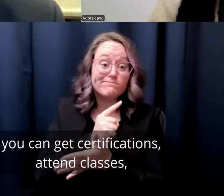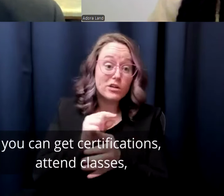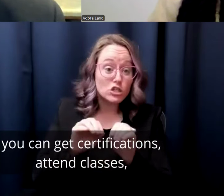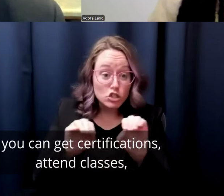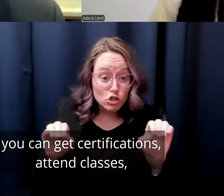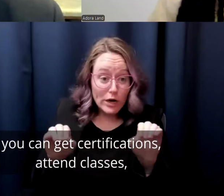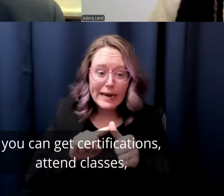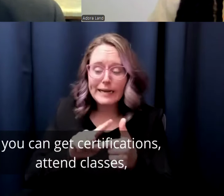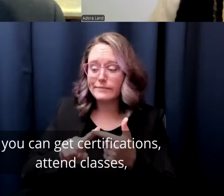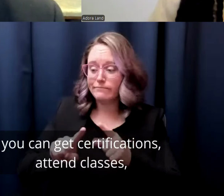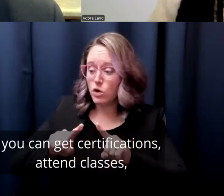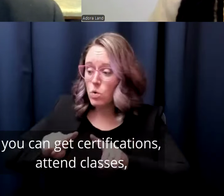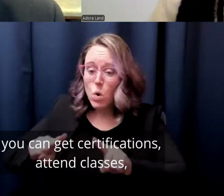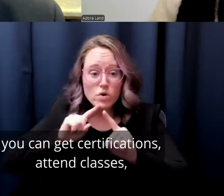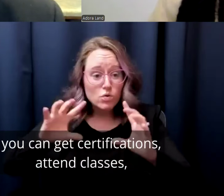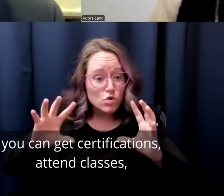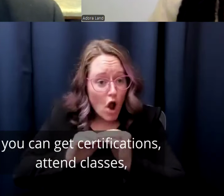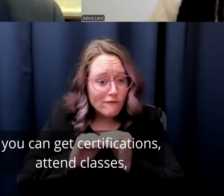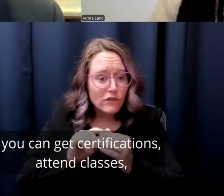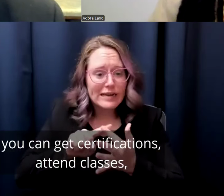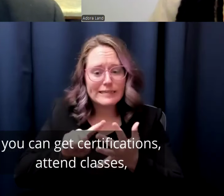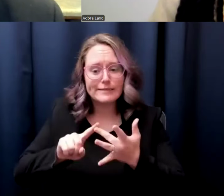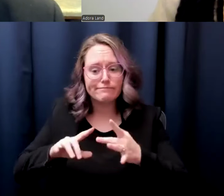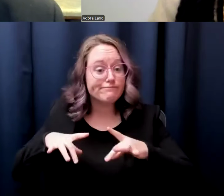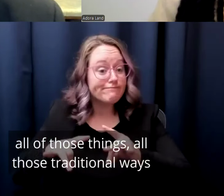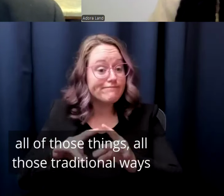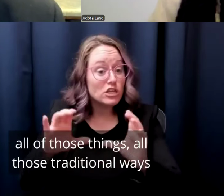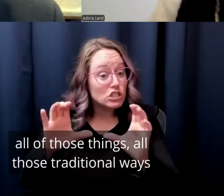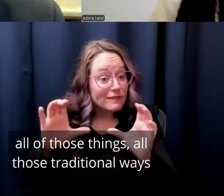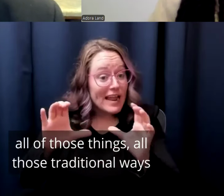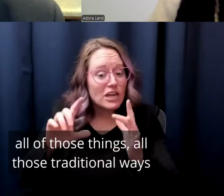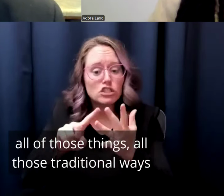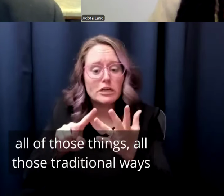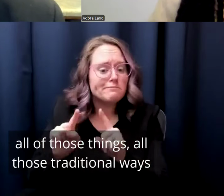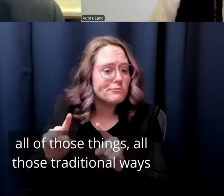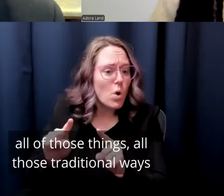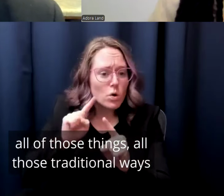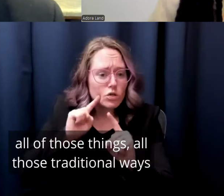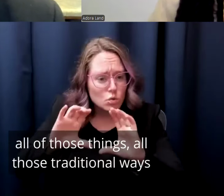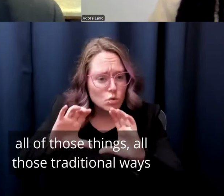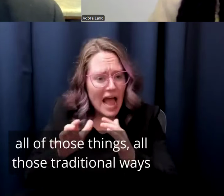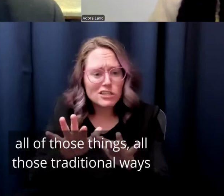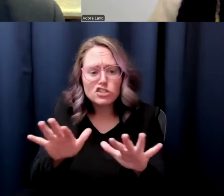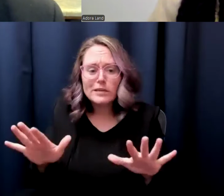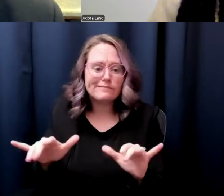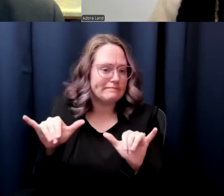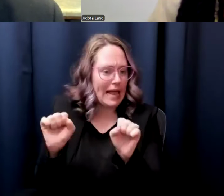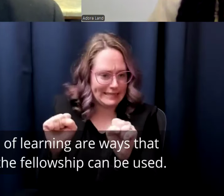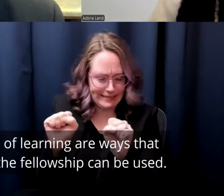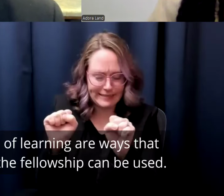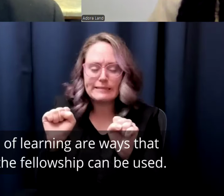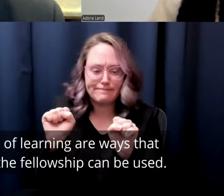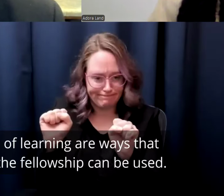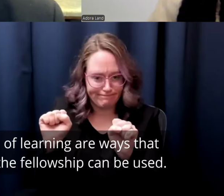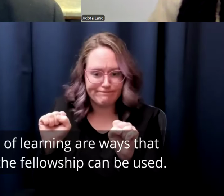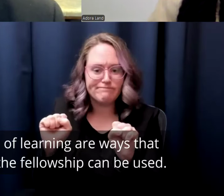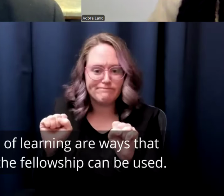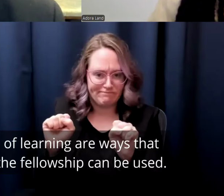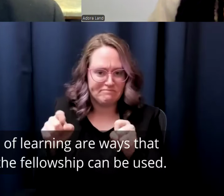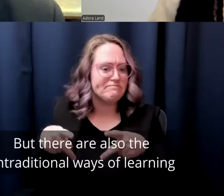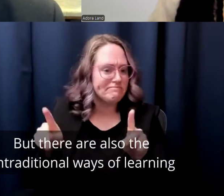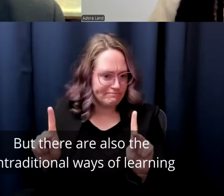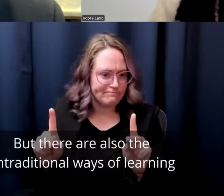can get certifications, attend classes. All of those things, all those traditional ways of learning are ways that the fellowship can be